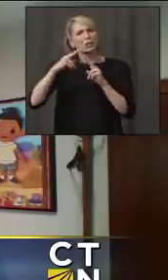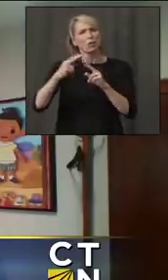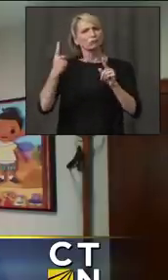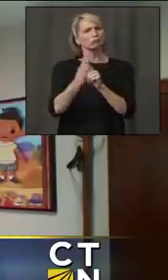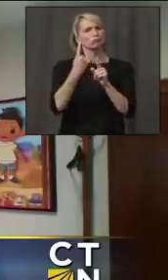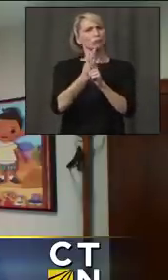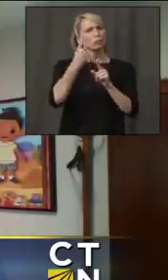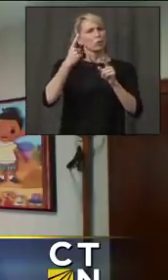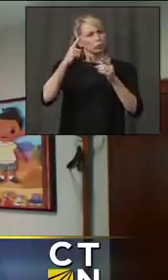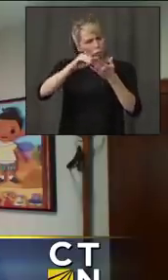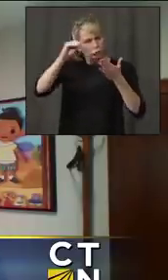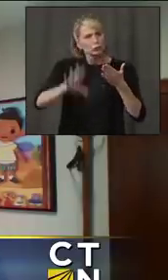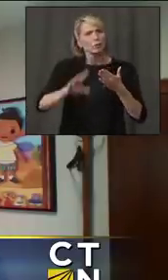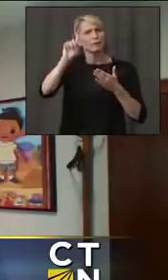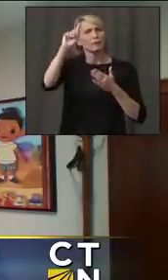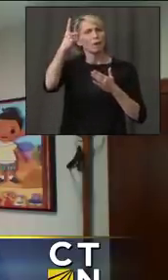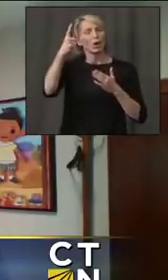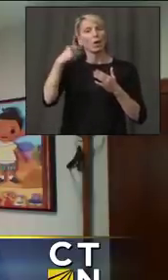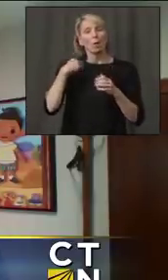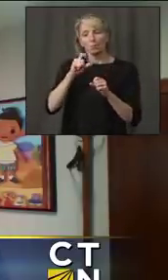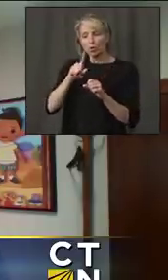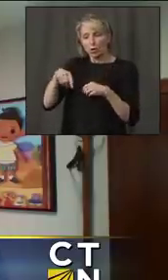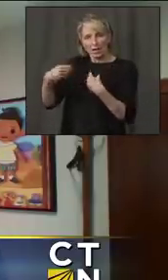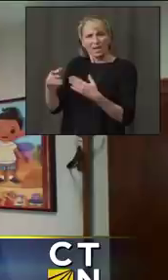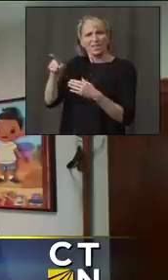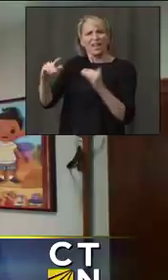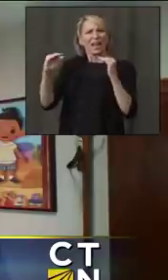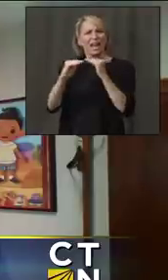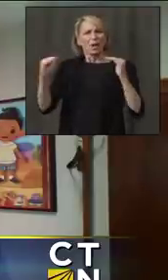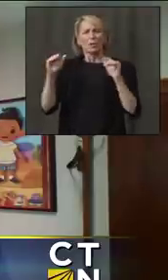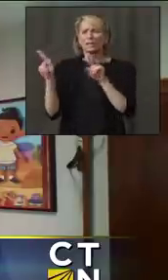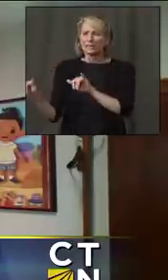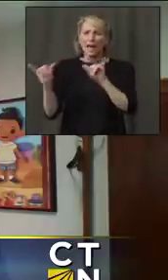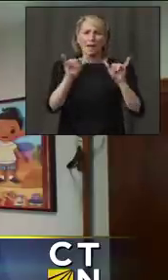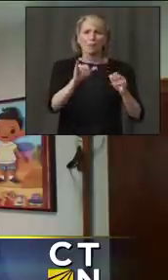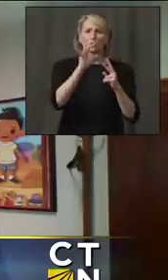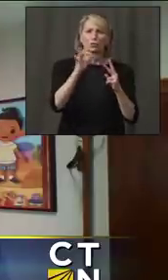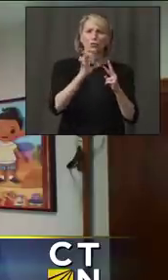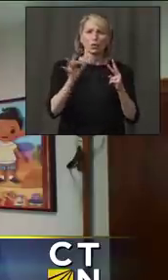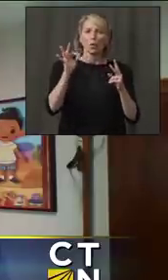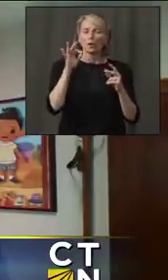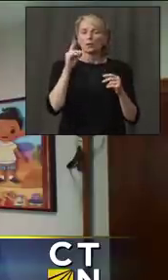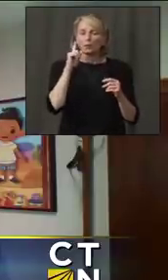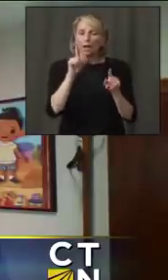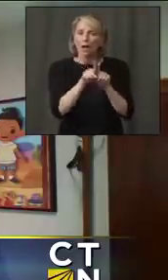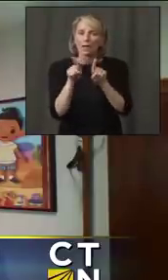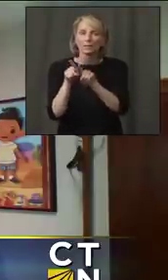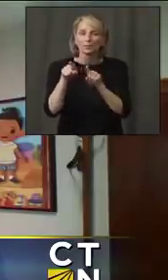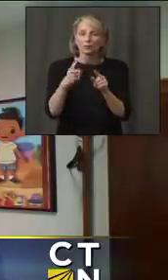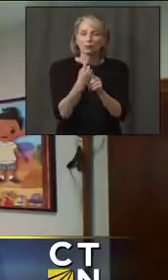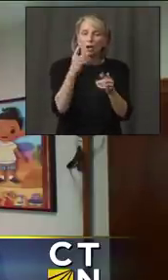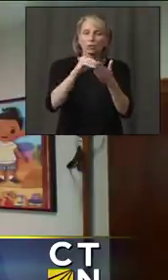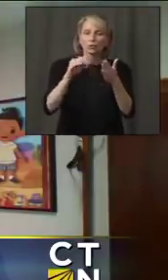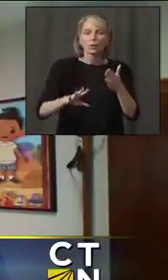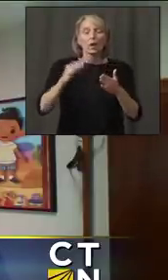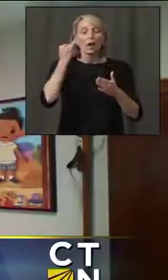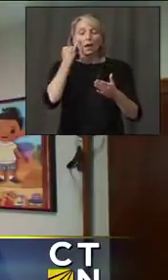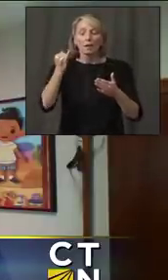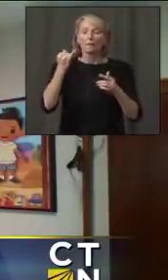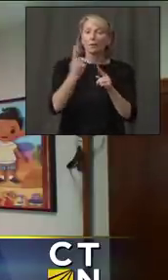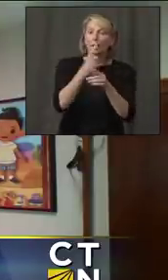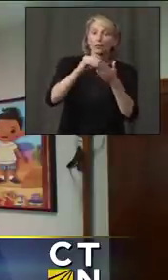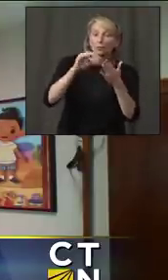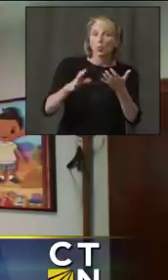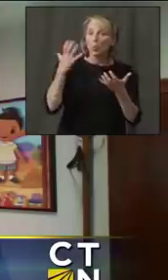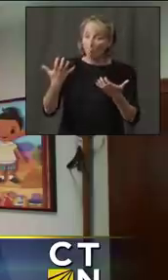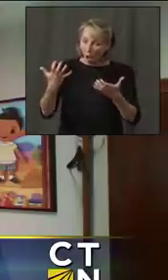same choice that other students have with regard to where they receive their instruction, whether it's in school or at their